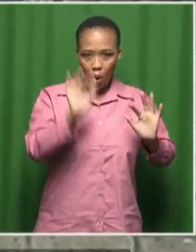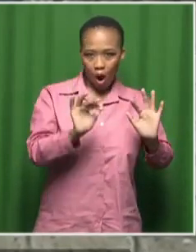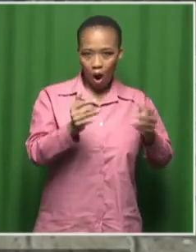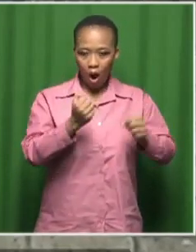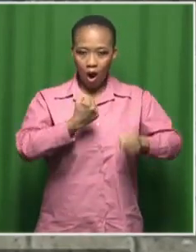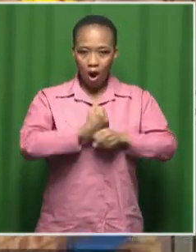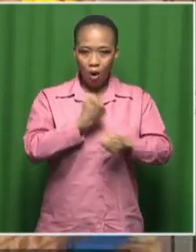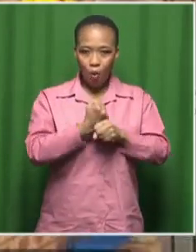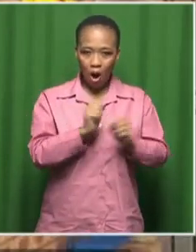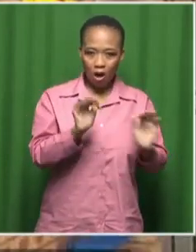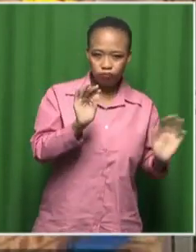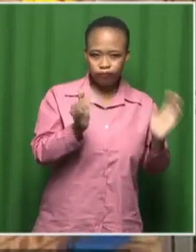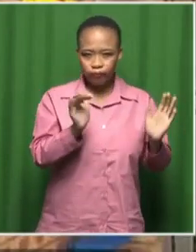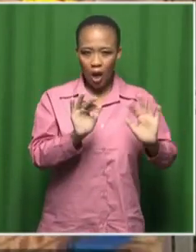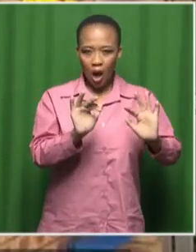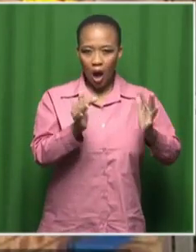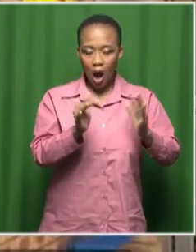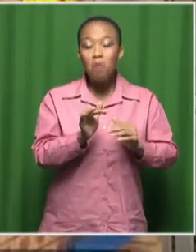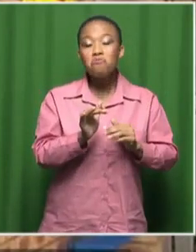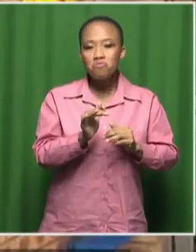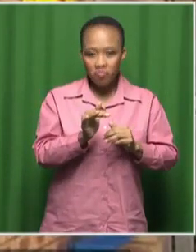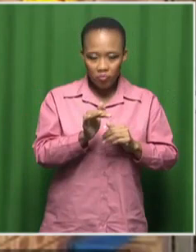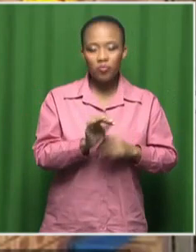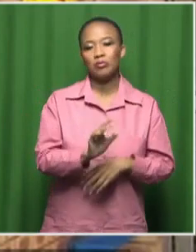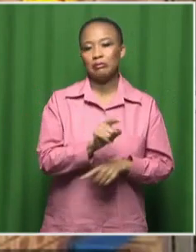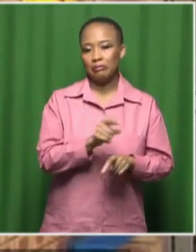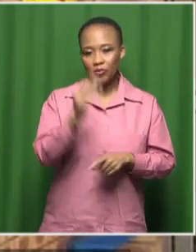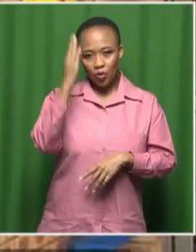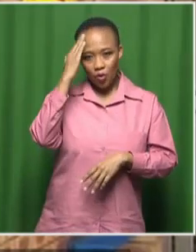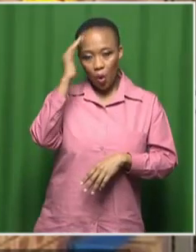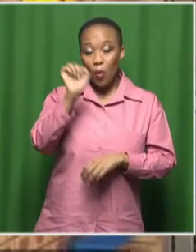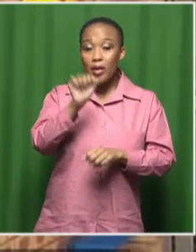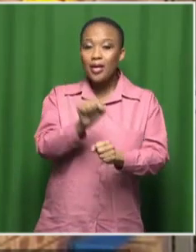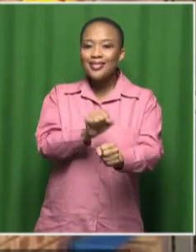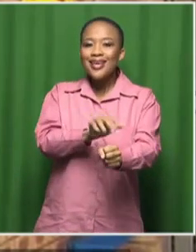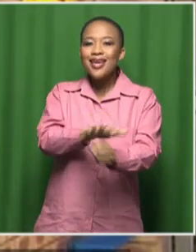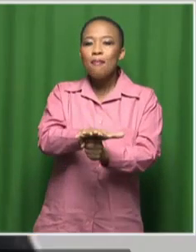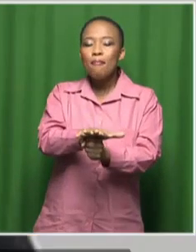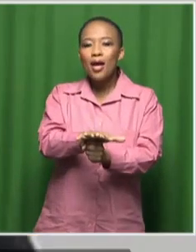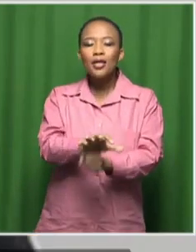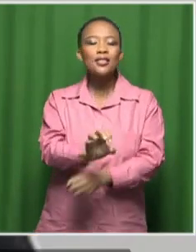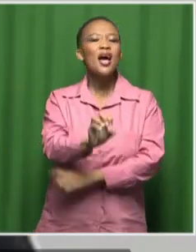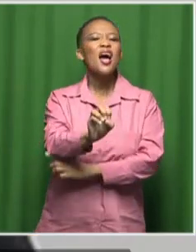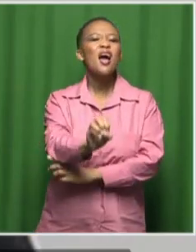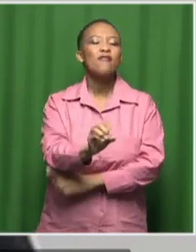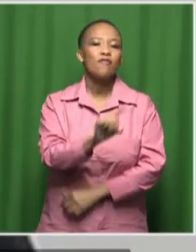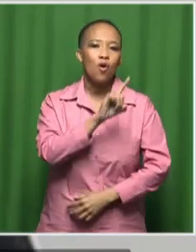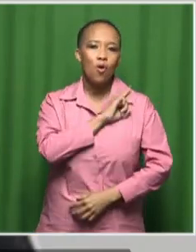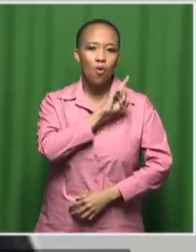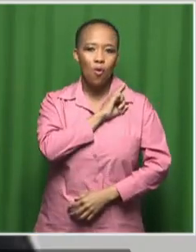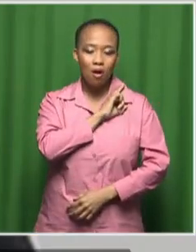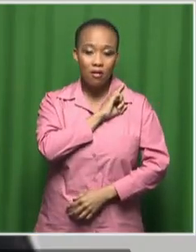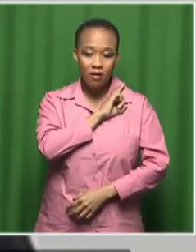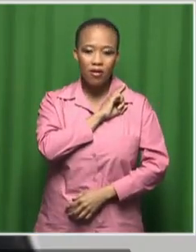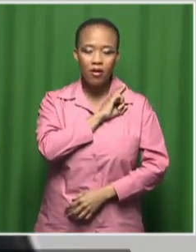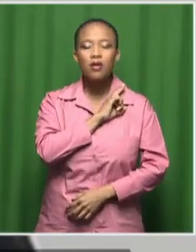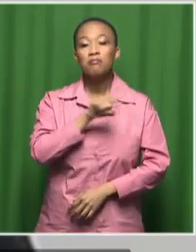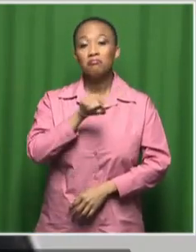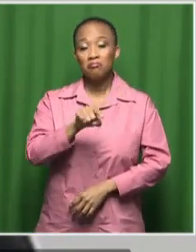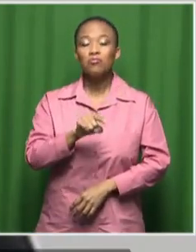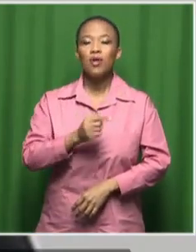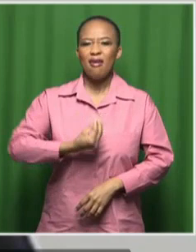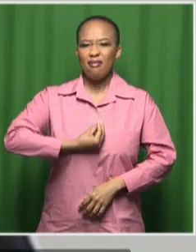does have an impact, because we do, personally, I do hire young